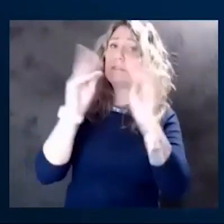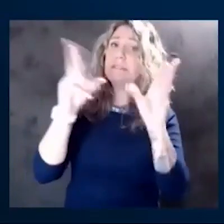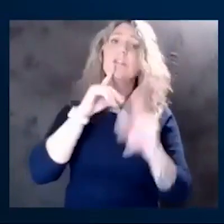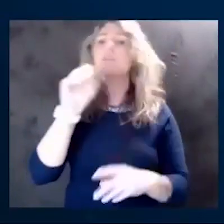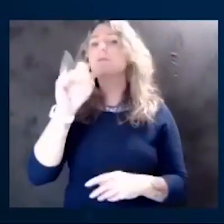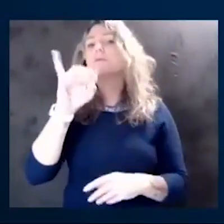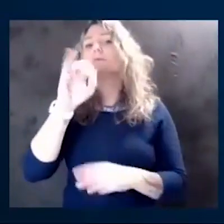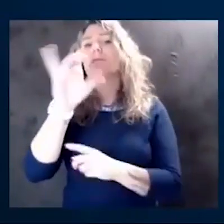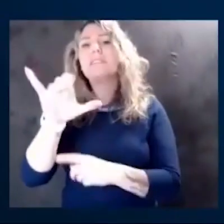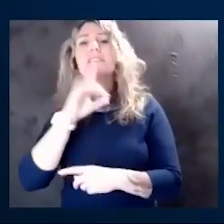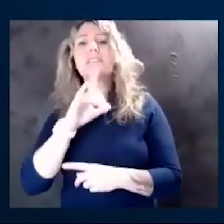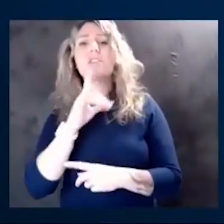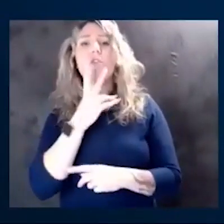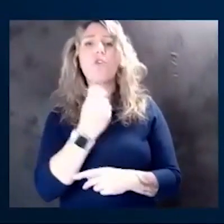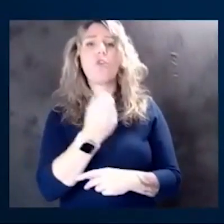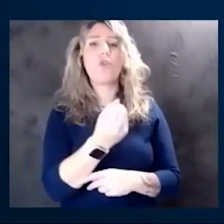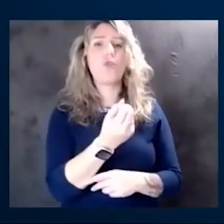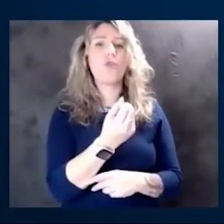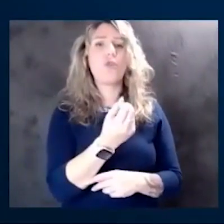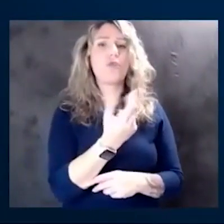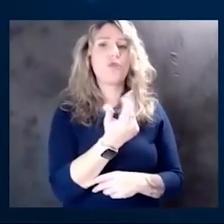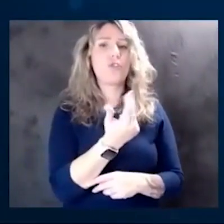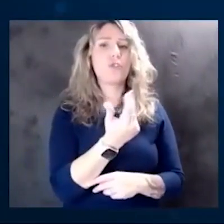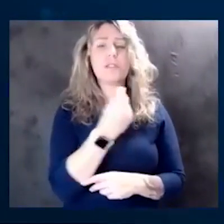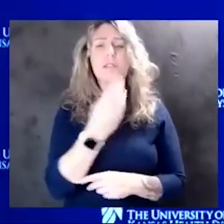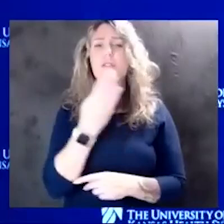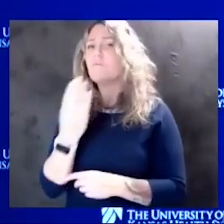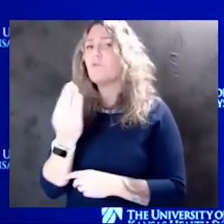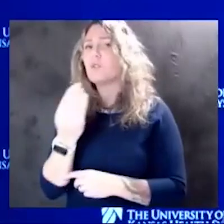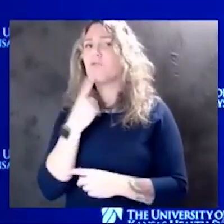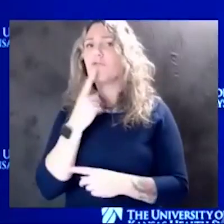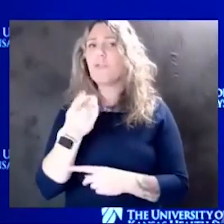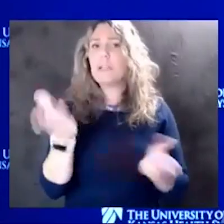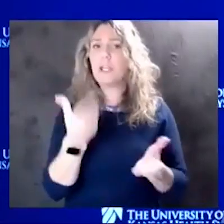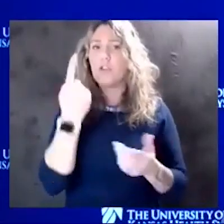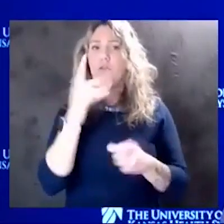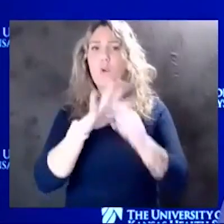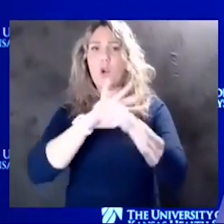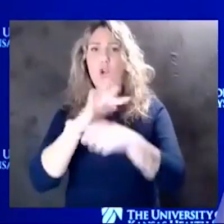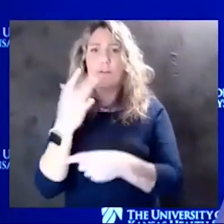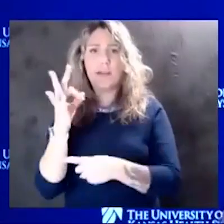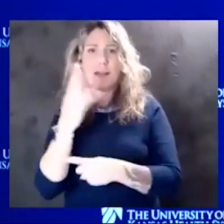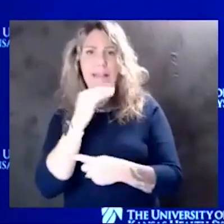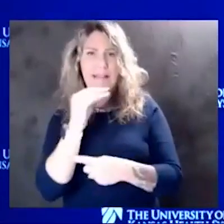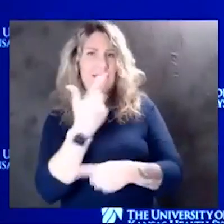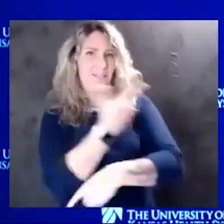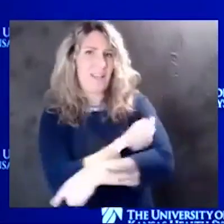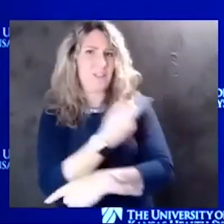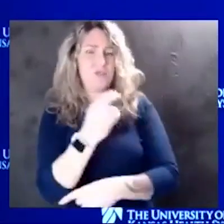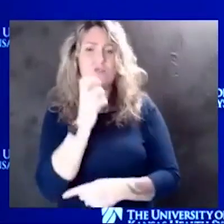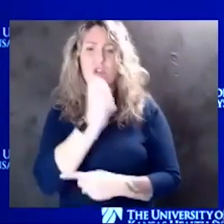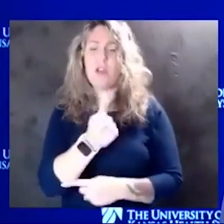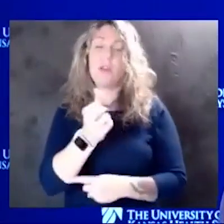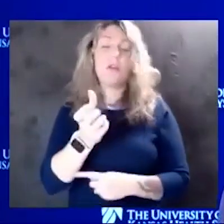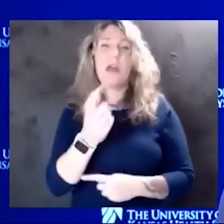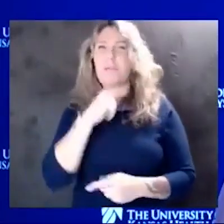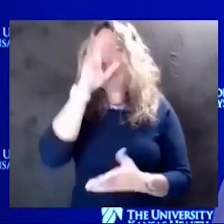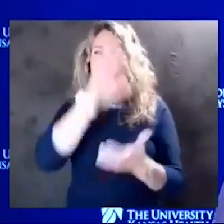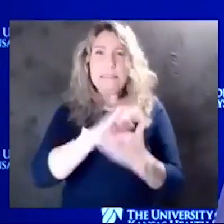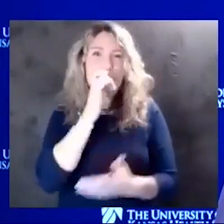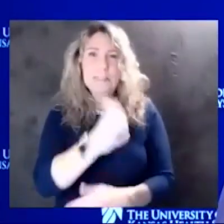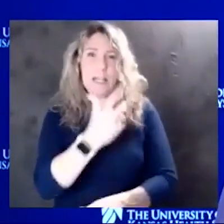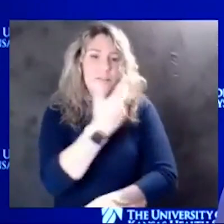in the hospital, they're here for COVID, and do we know if they're vaccinated or not? I believe they are not vaccinated, but I don't have